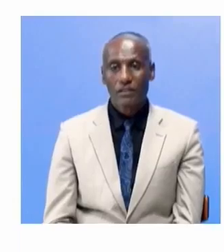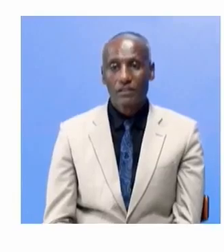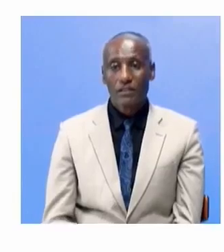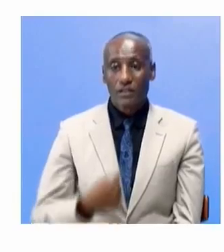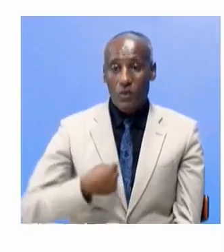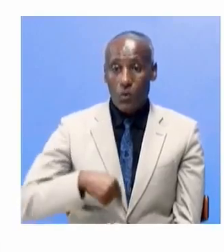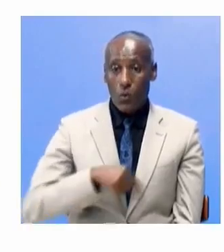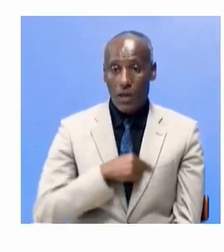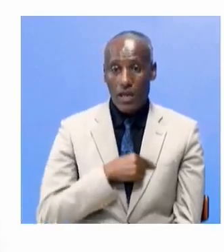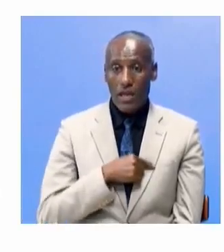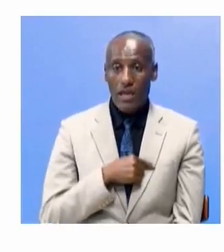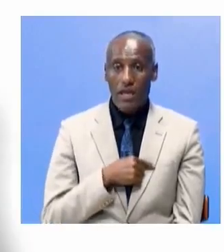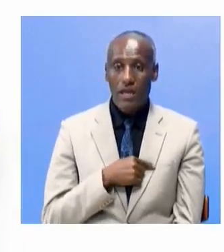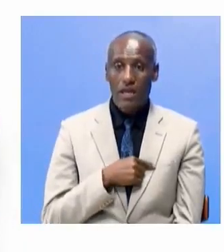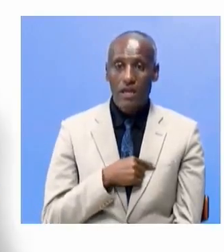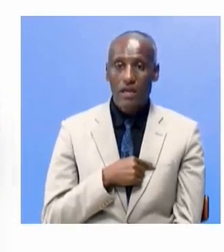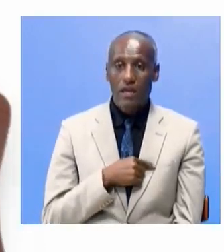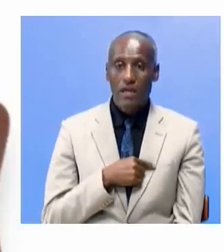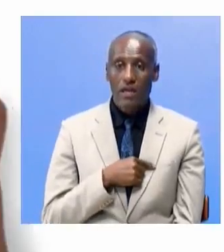we